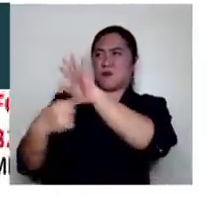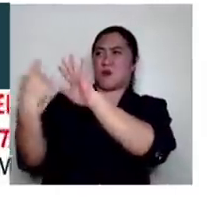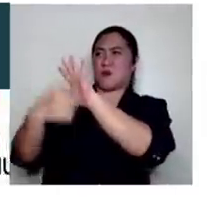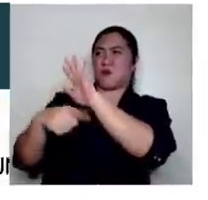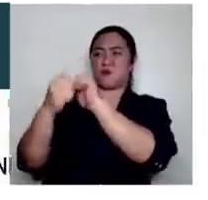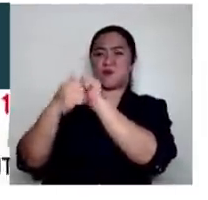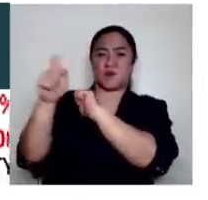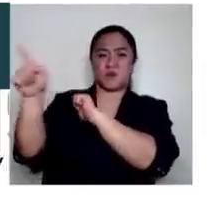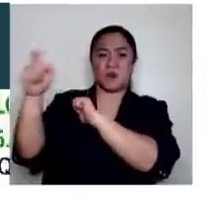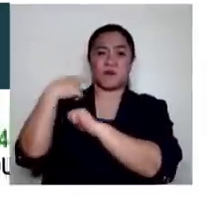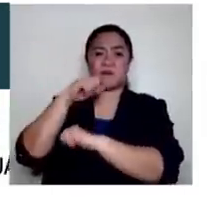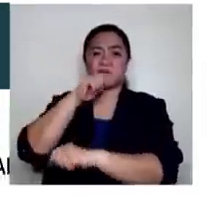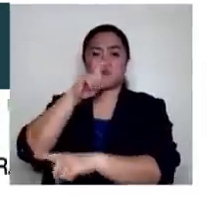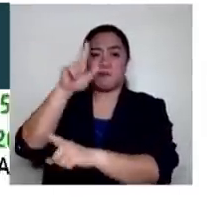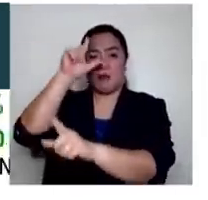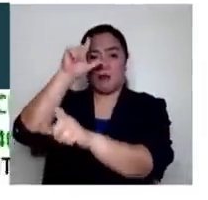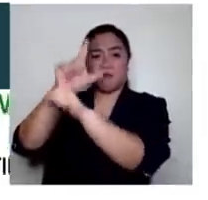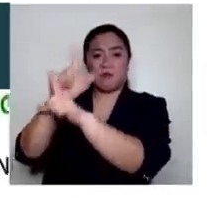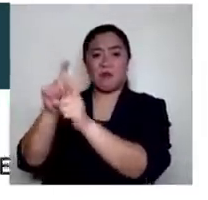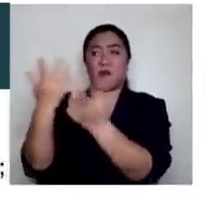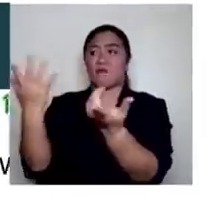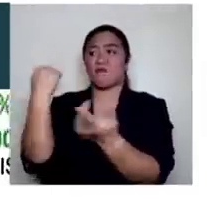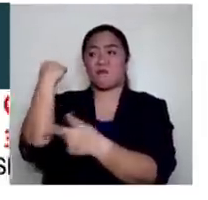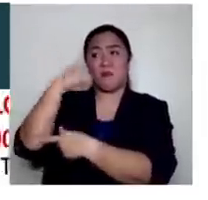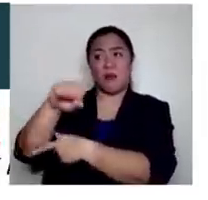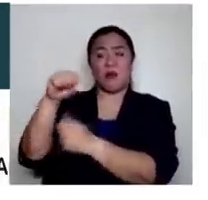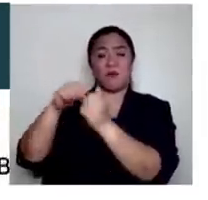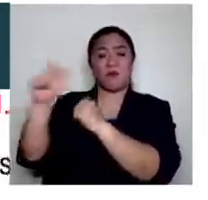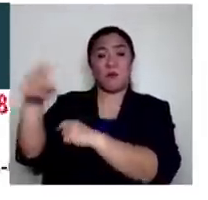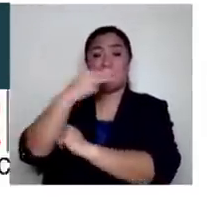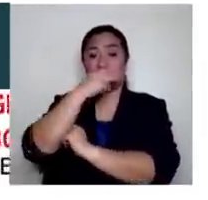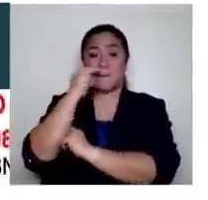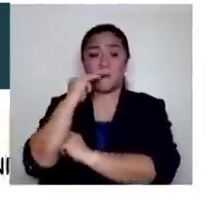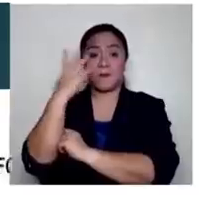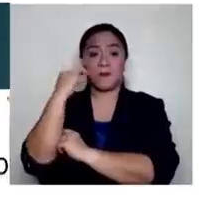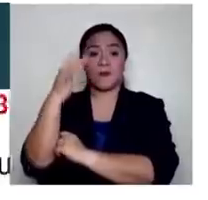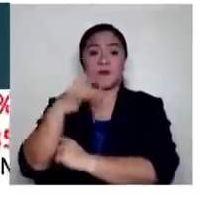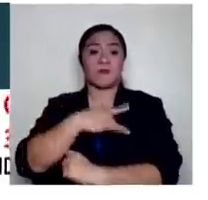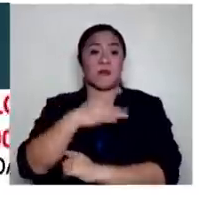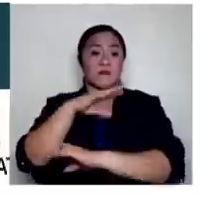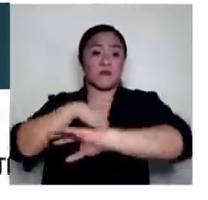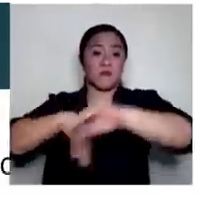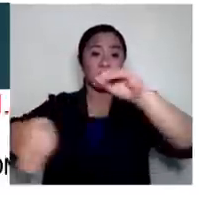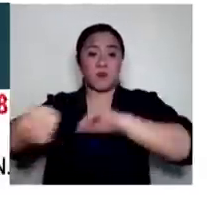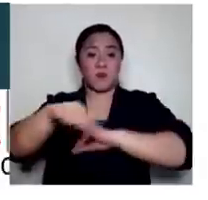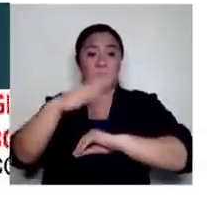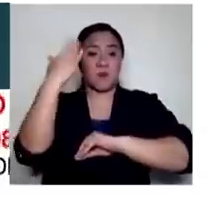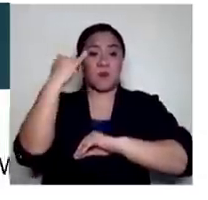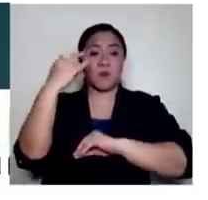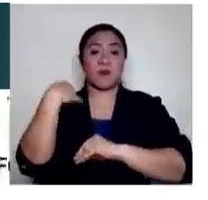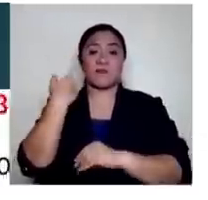and to Senator Manny Pacquiao. At bumabawi na lang yan sila, Carmina, because they have been earlier